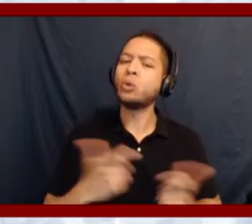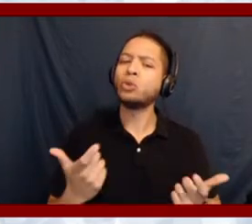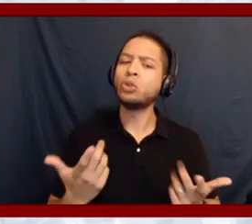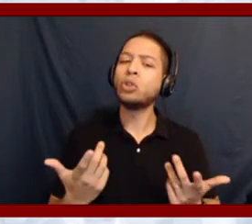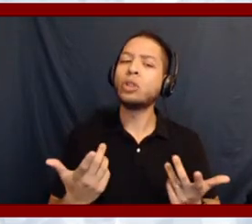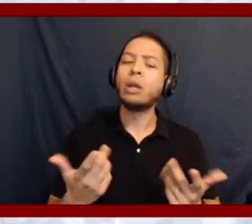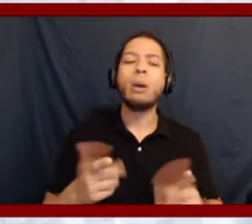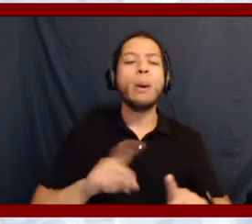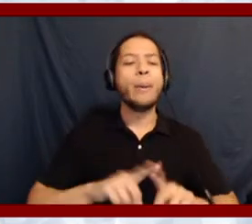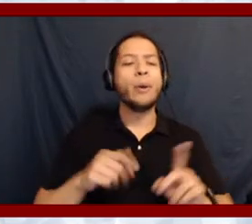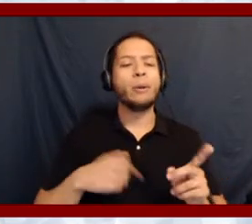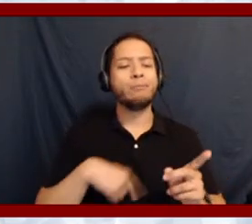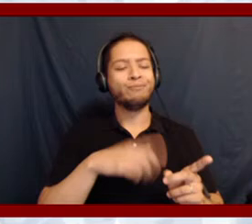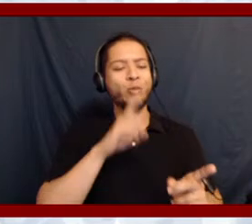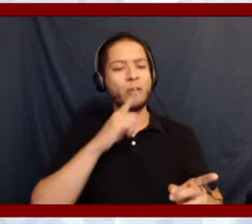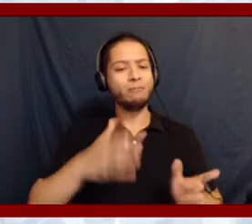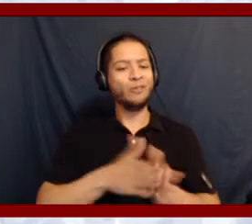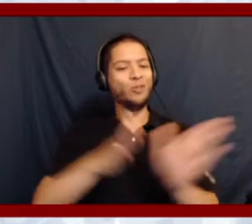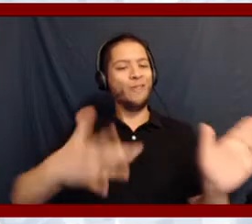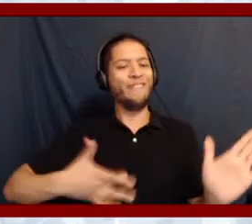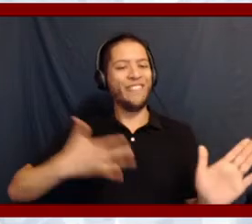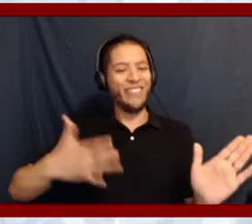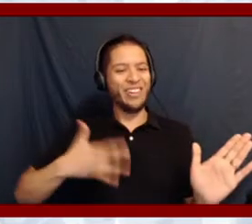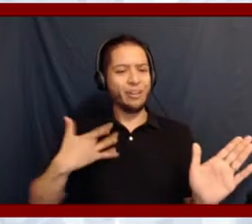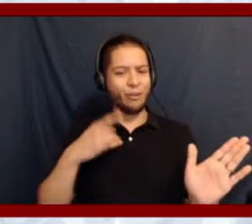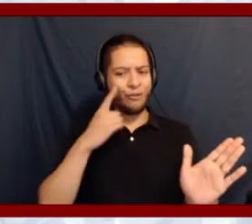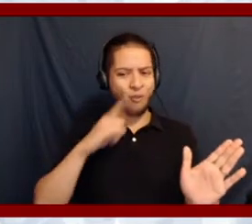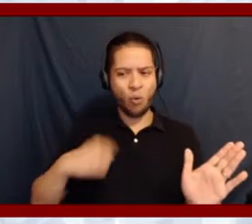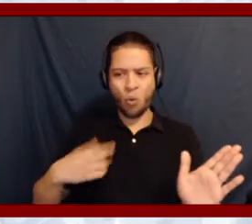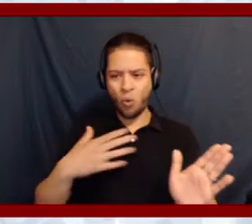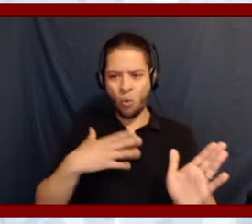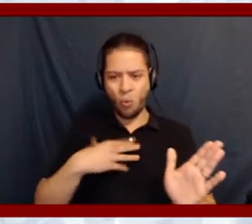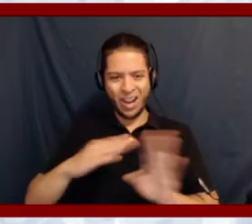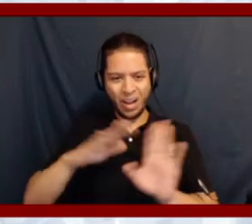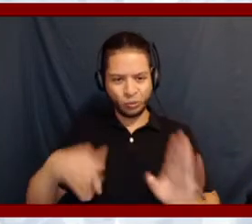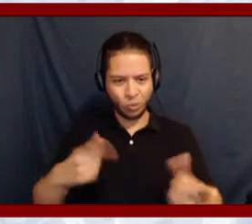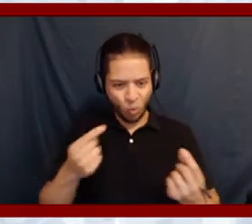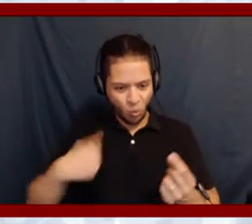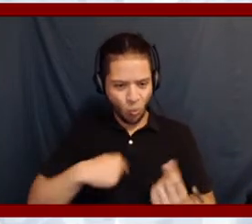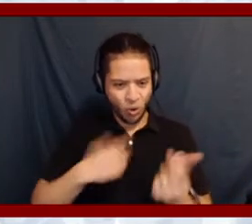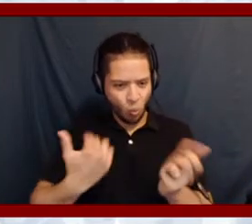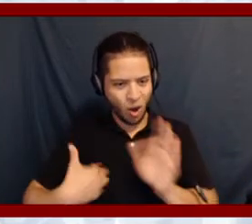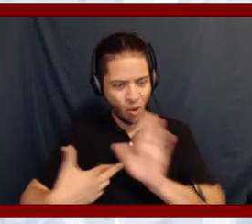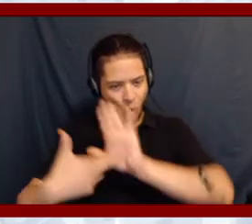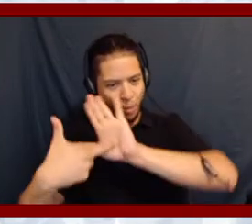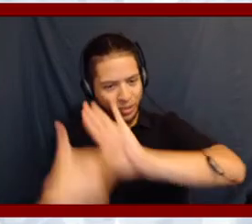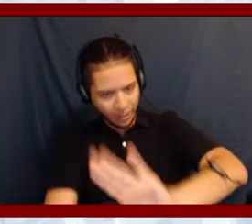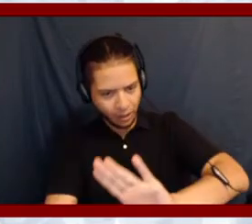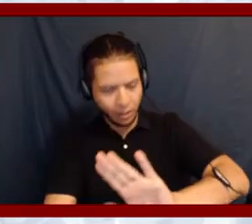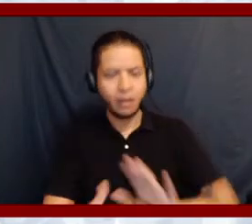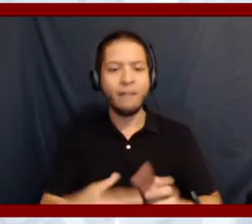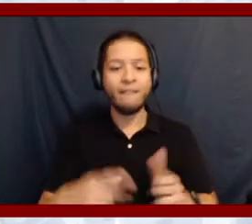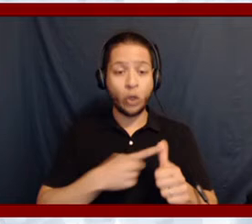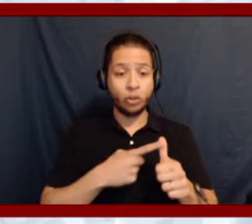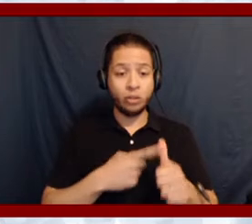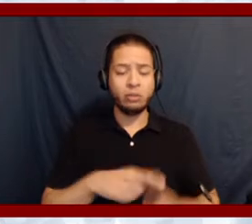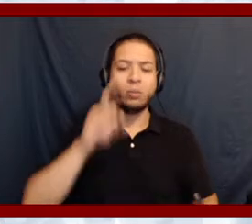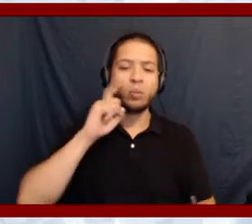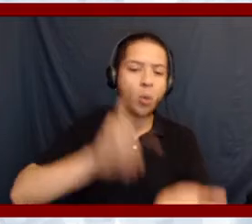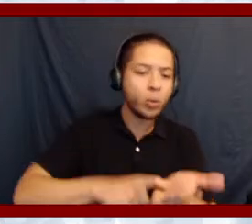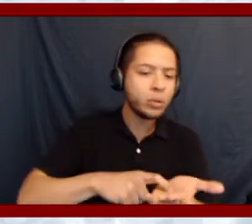what we want to convey from the White House is that we know the importance of HBCUs. We're going to